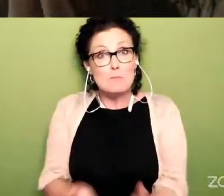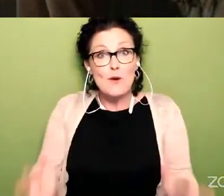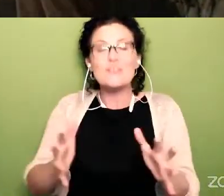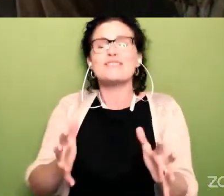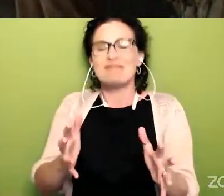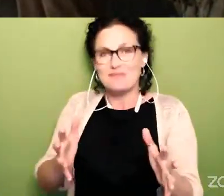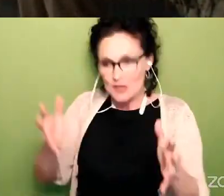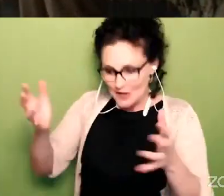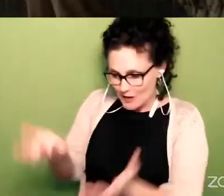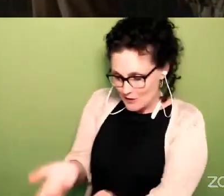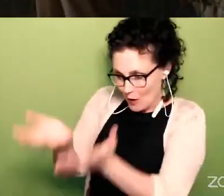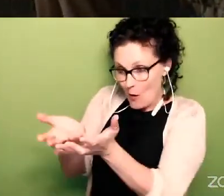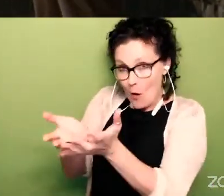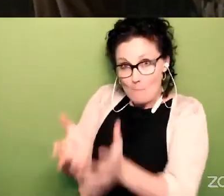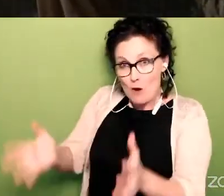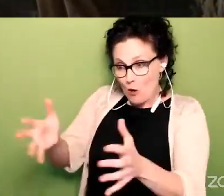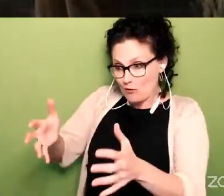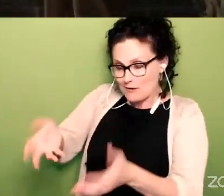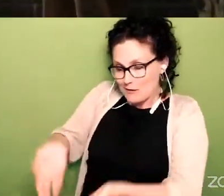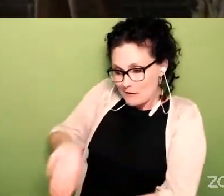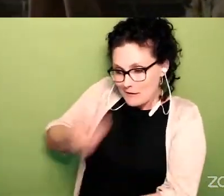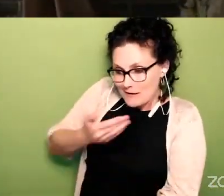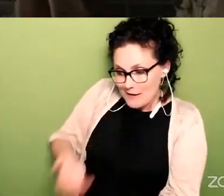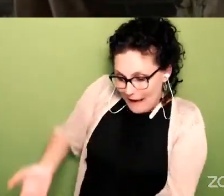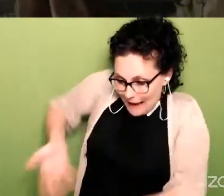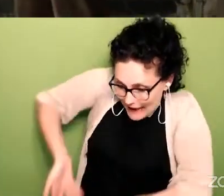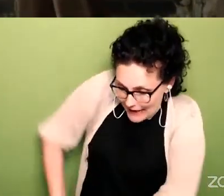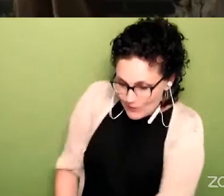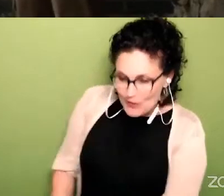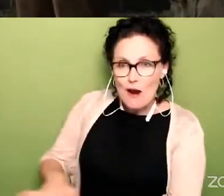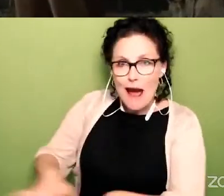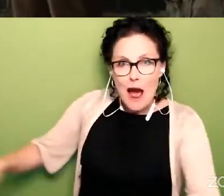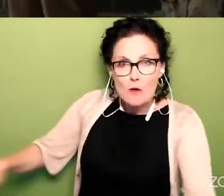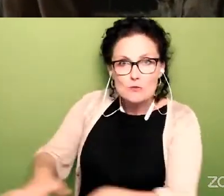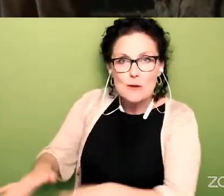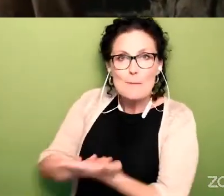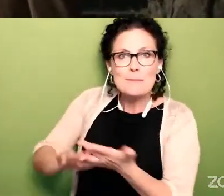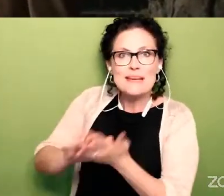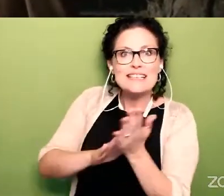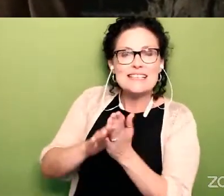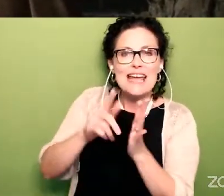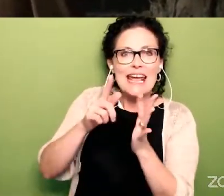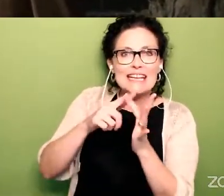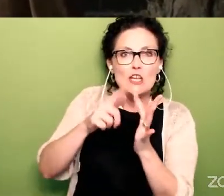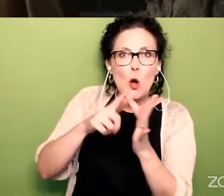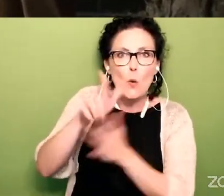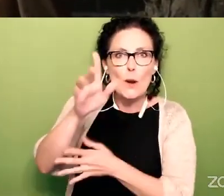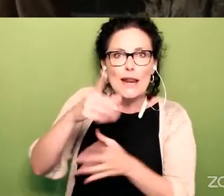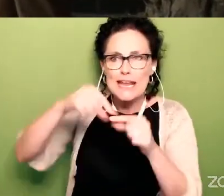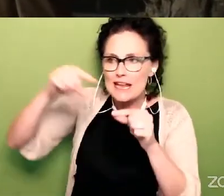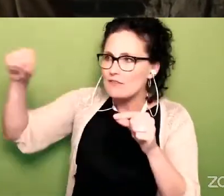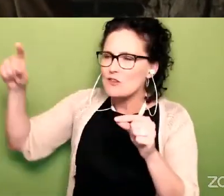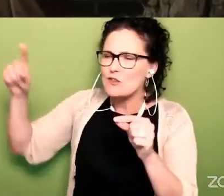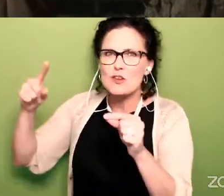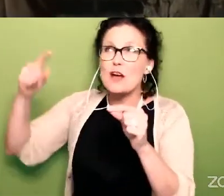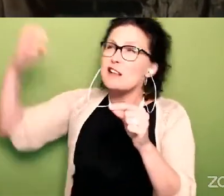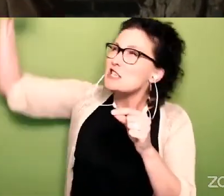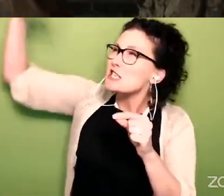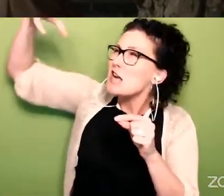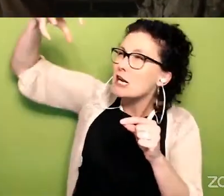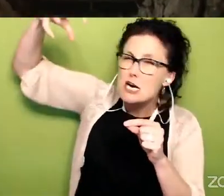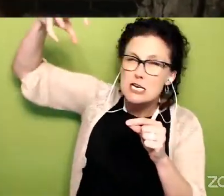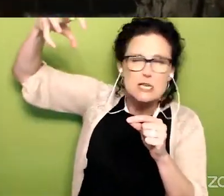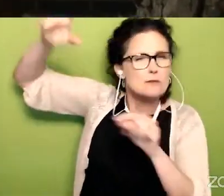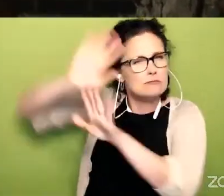weeks maybe, the dye is ready. Only when it's mixed with a new chemical like oxygen, it turns blue.